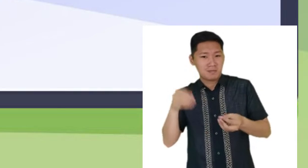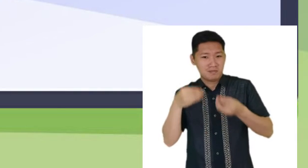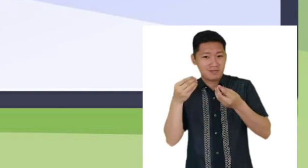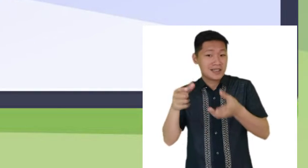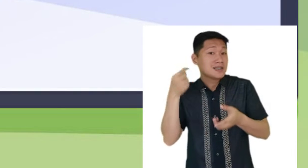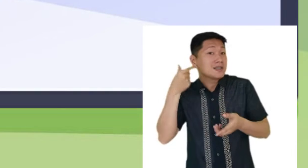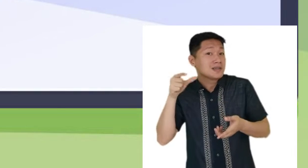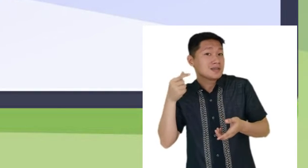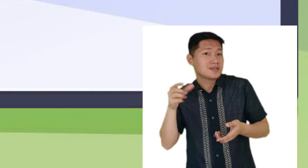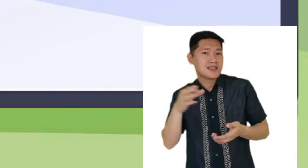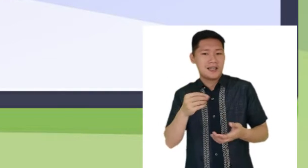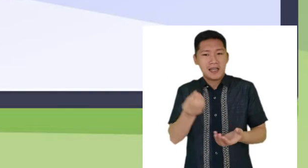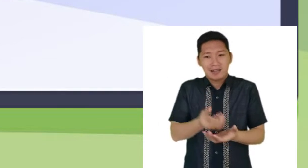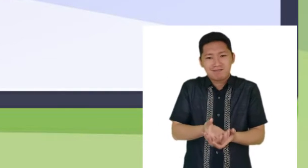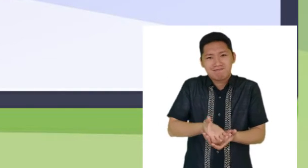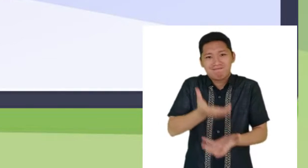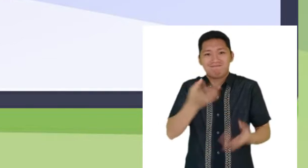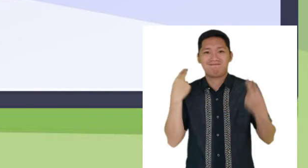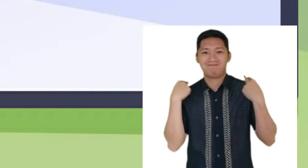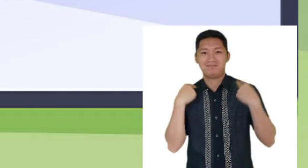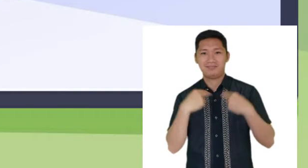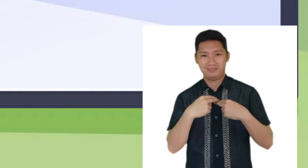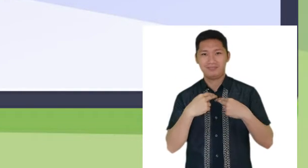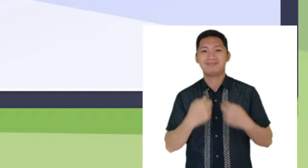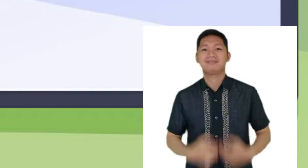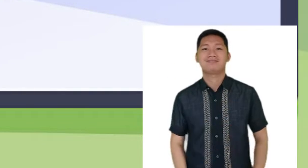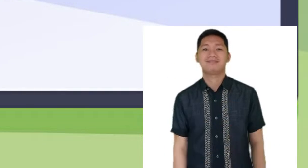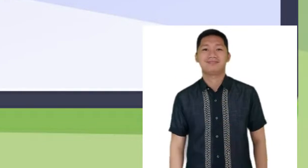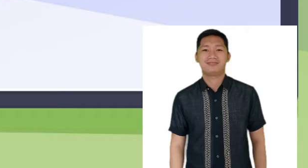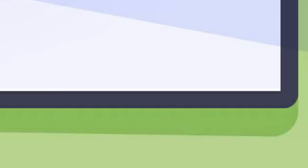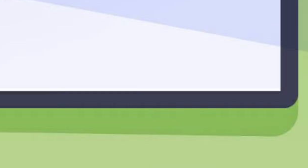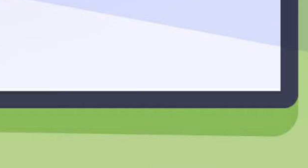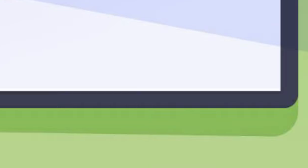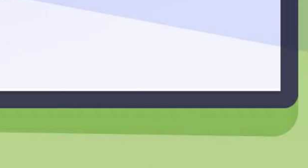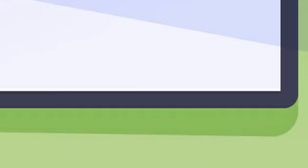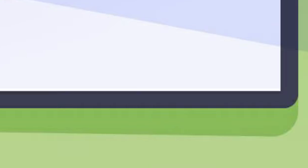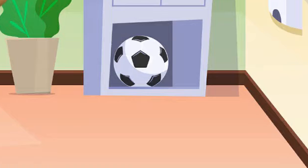her mom gave her a gold and expensive necklace.